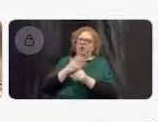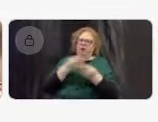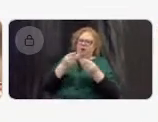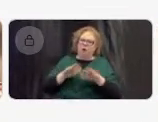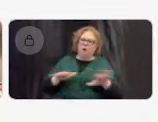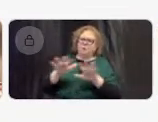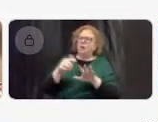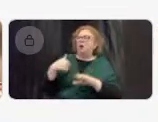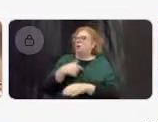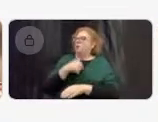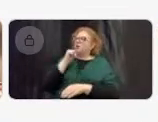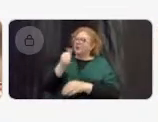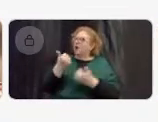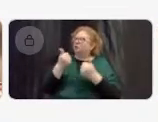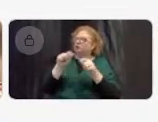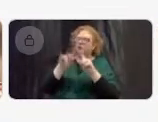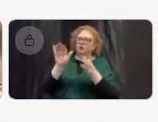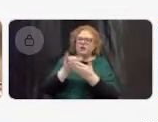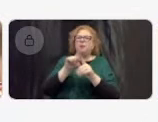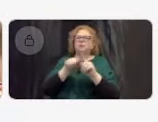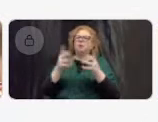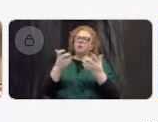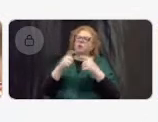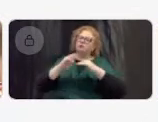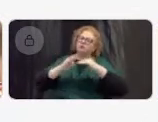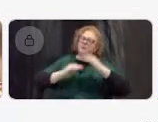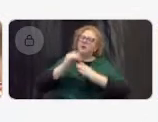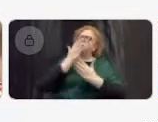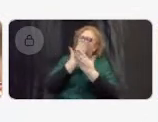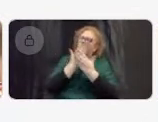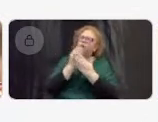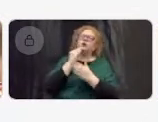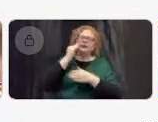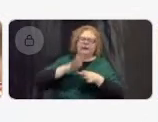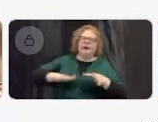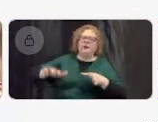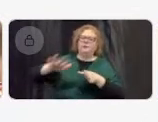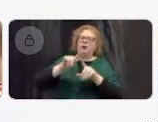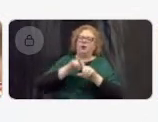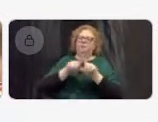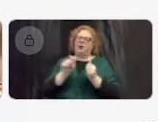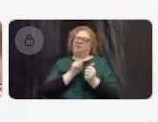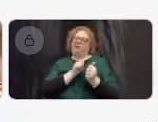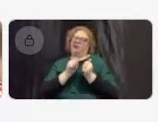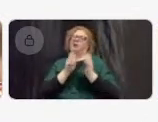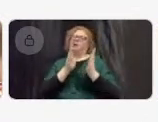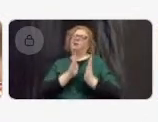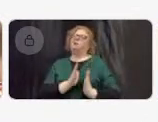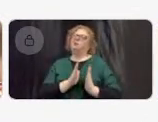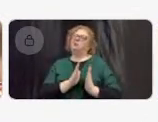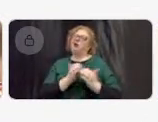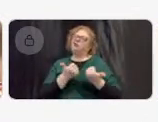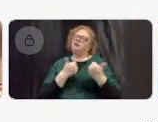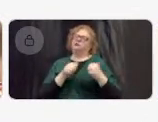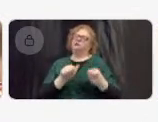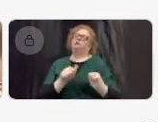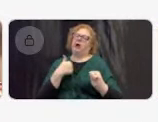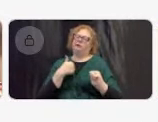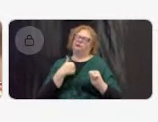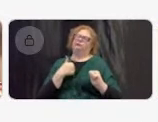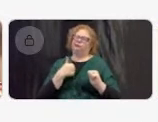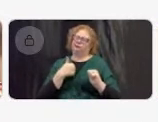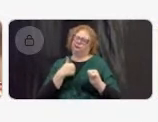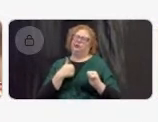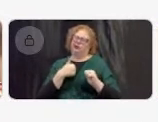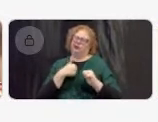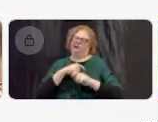just frustrating when you have a competitor that is trying to slow you down or stop you even more. So, if I